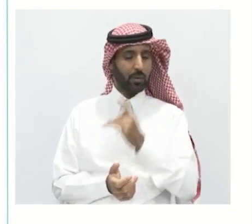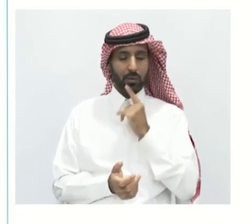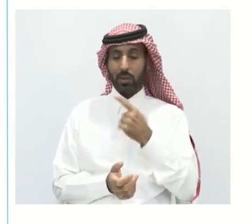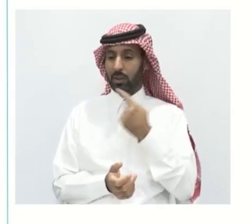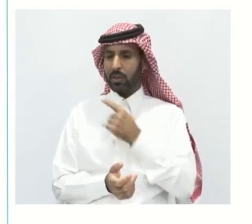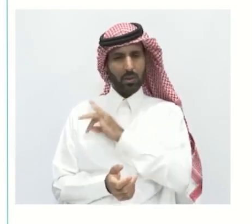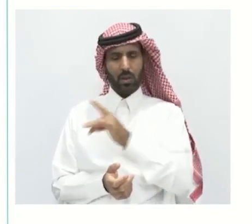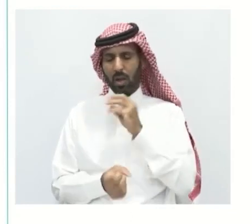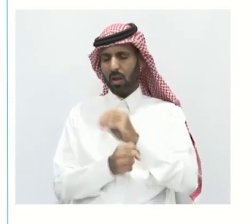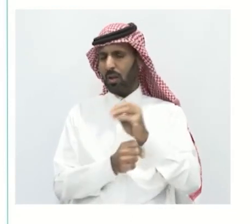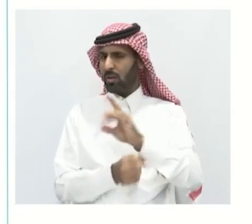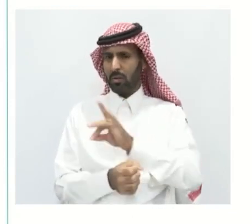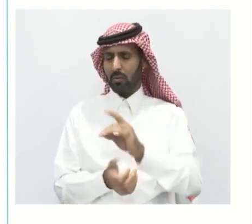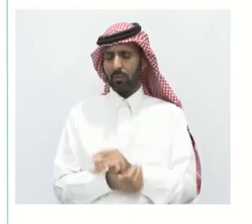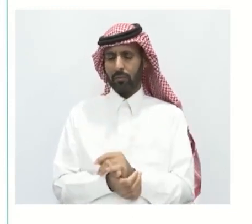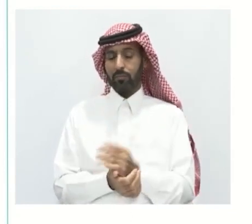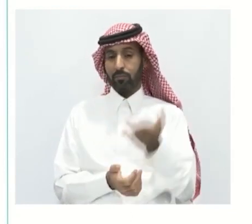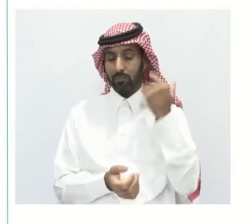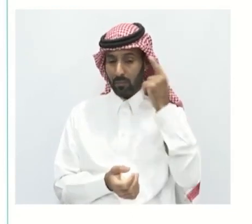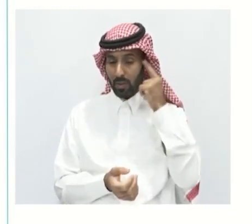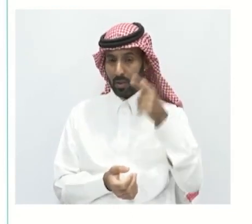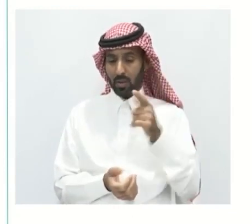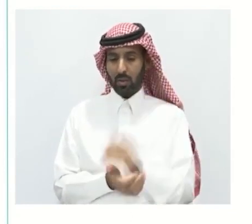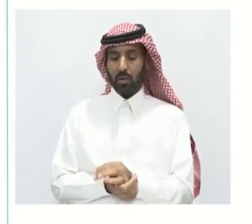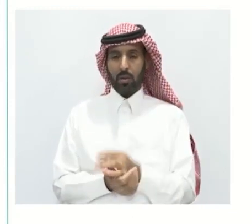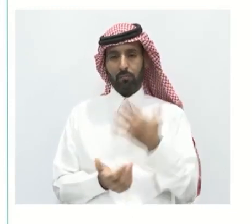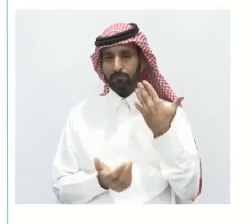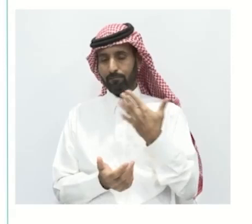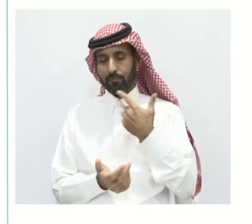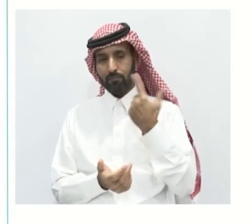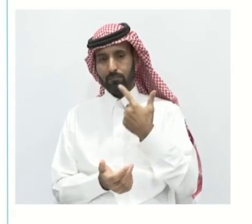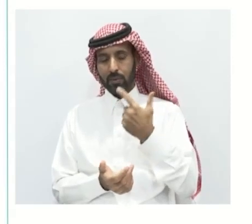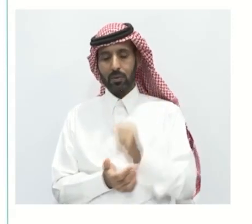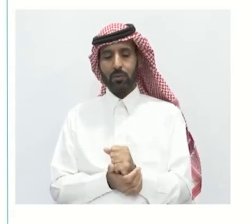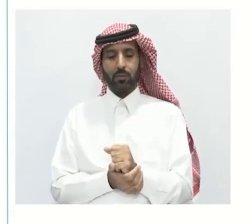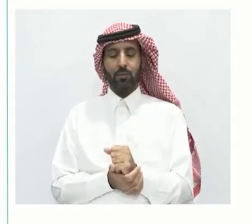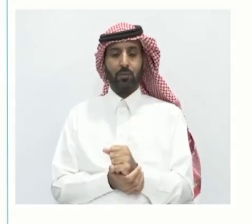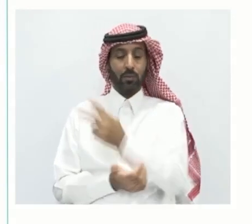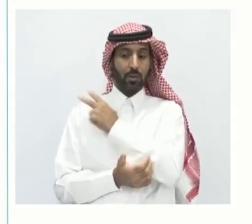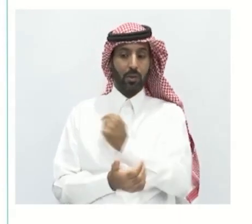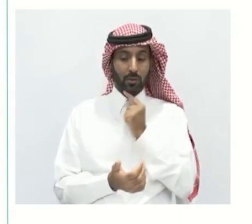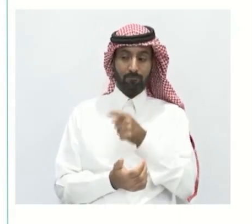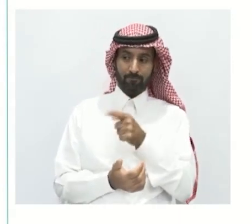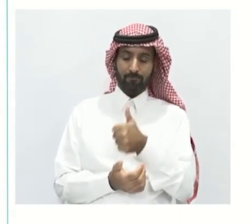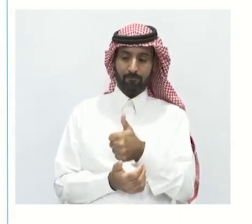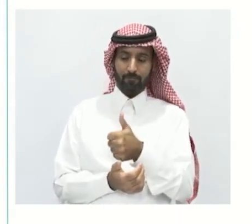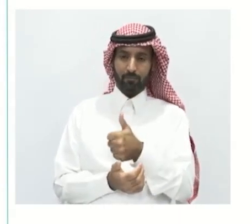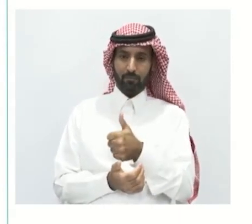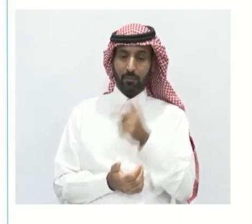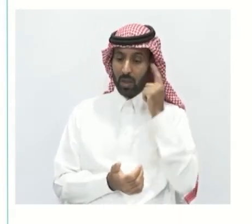say that. I said that I meant, so he was hesitating. The policeman said, very good.